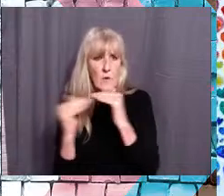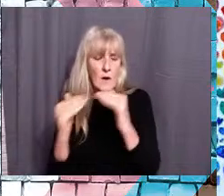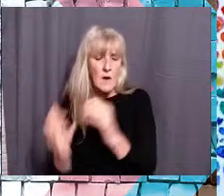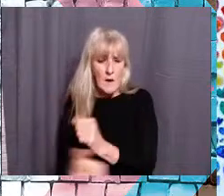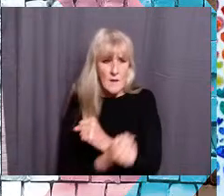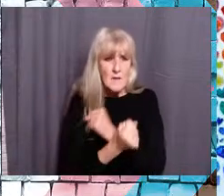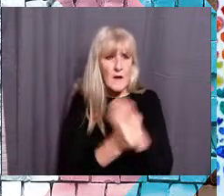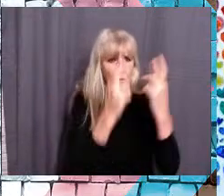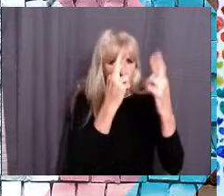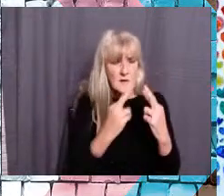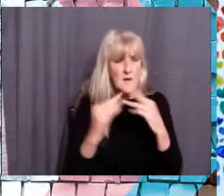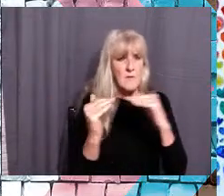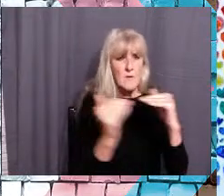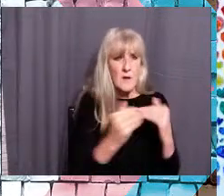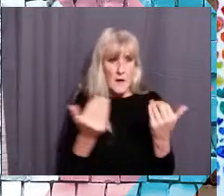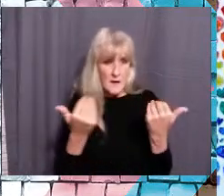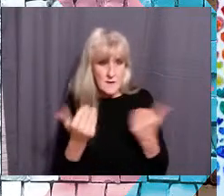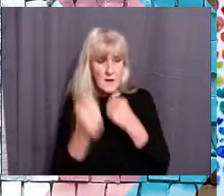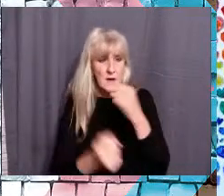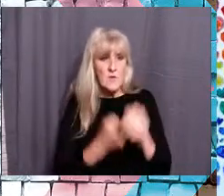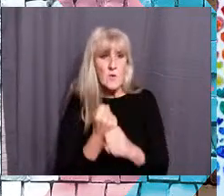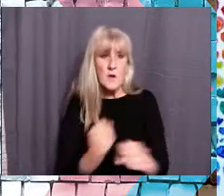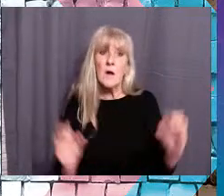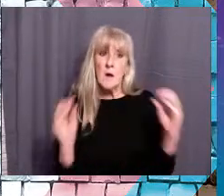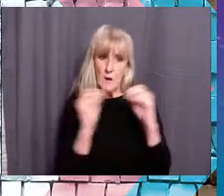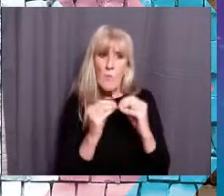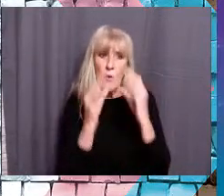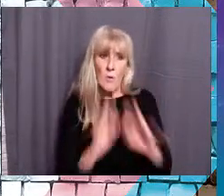more important than ever to make sure your voice is heard.